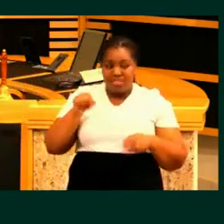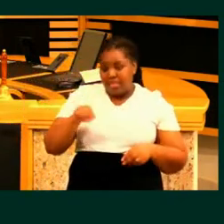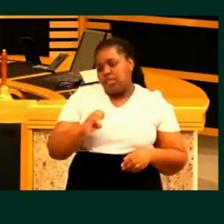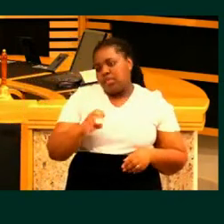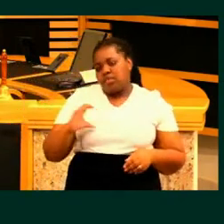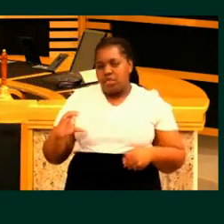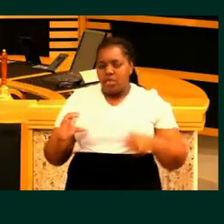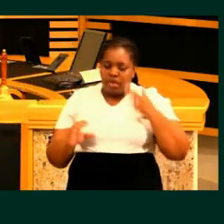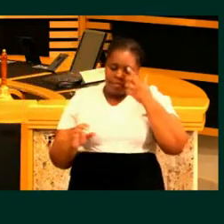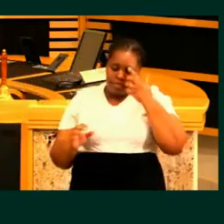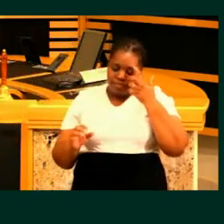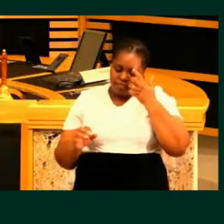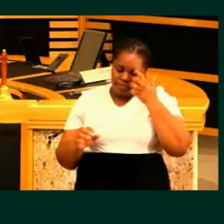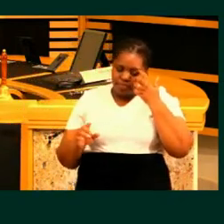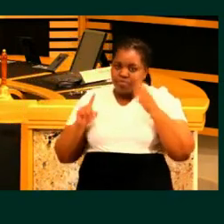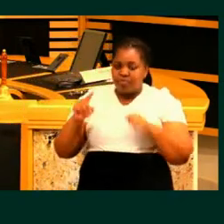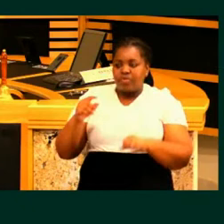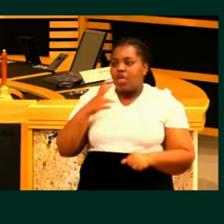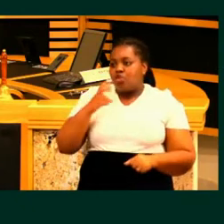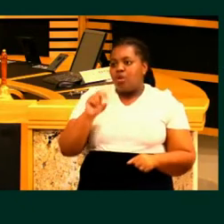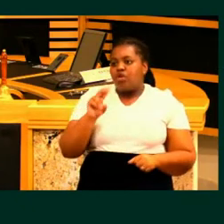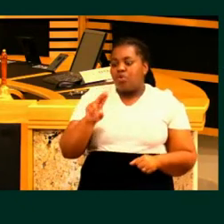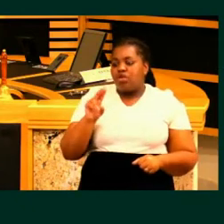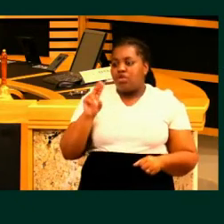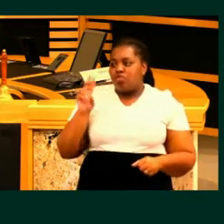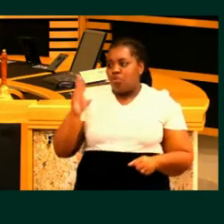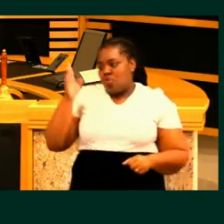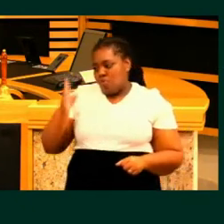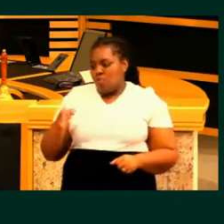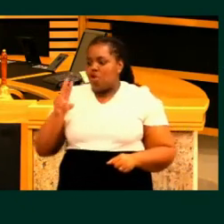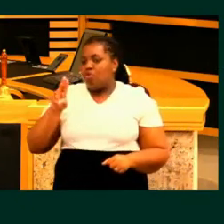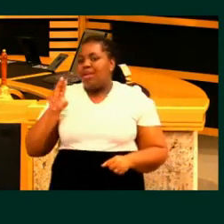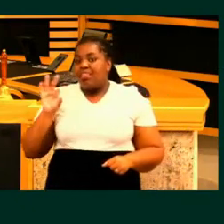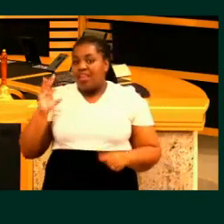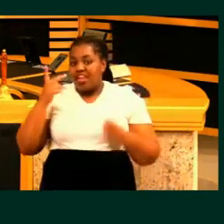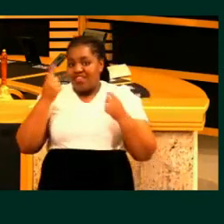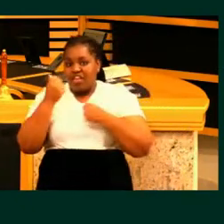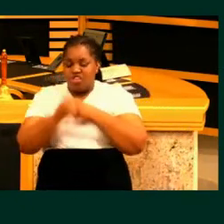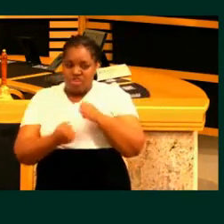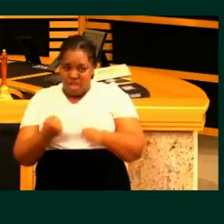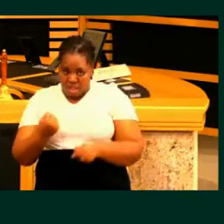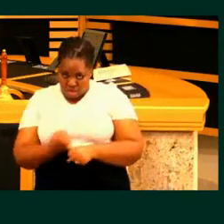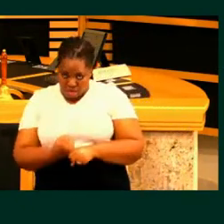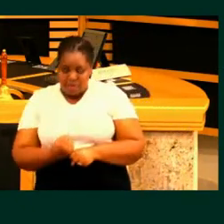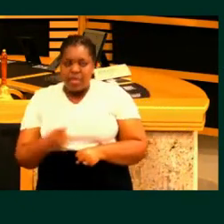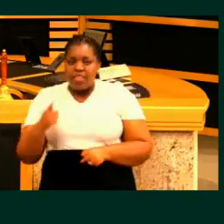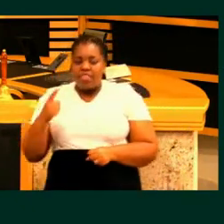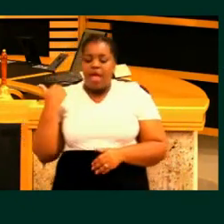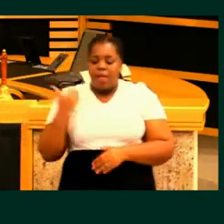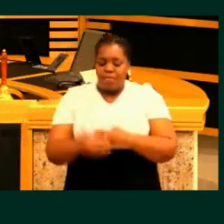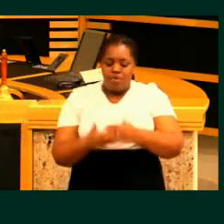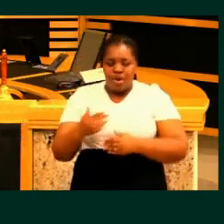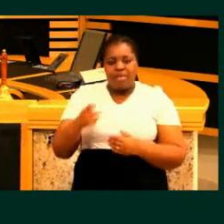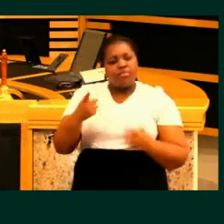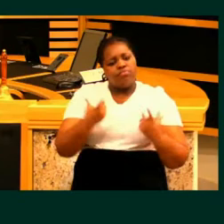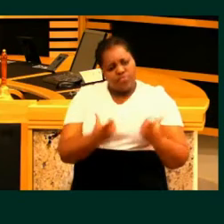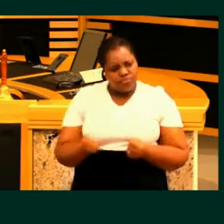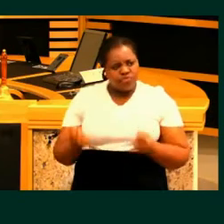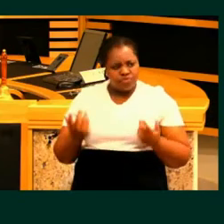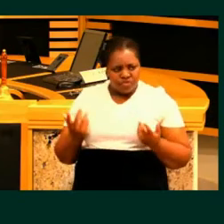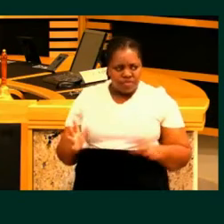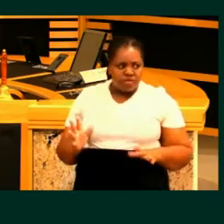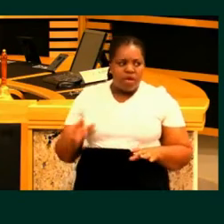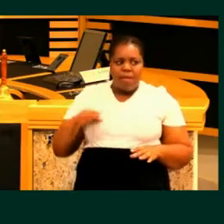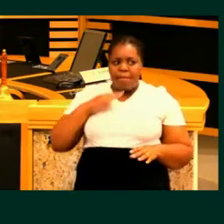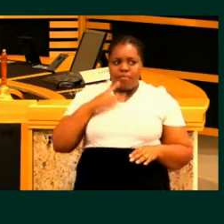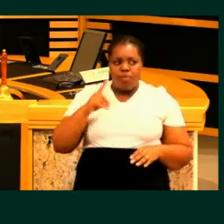Cape during the 2022 23 Financial year significant progress has been made with